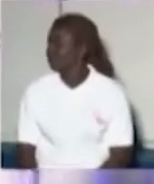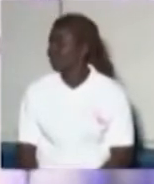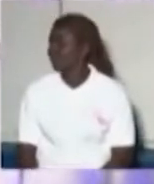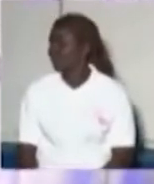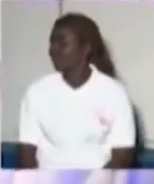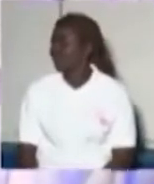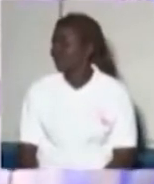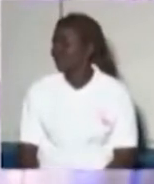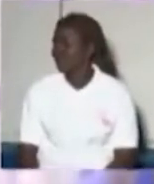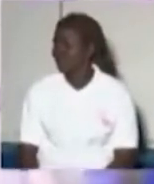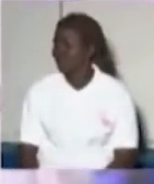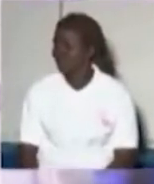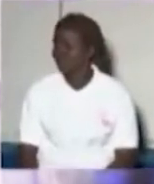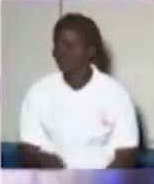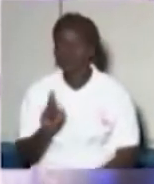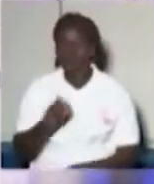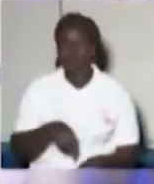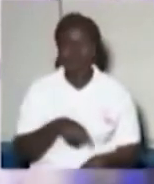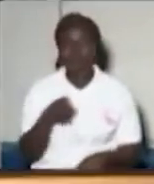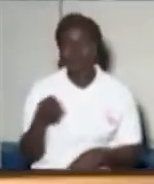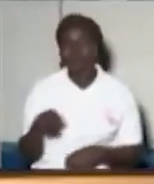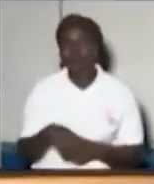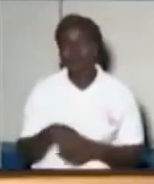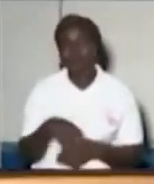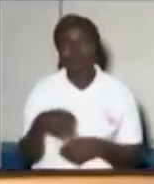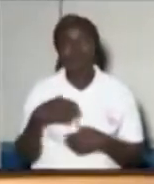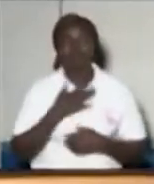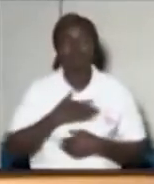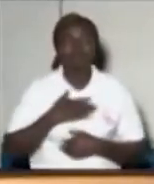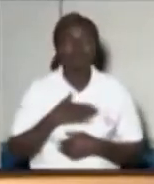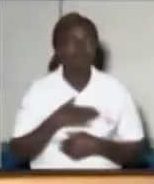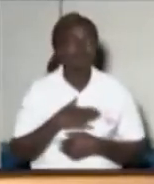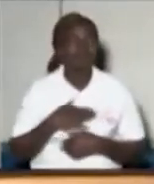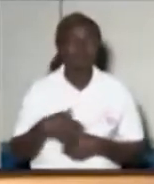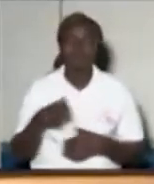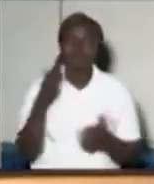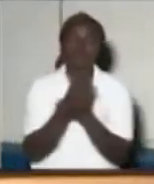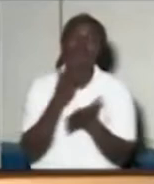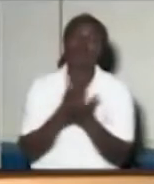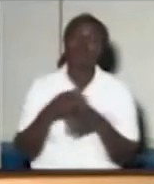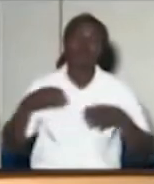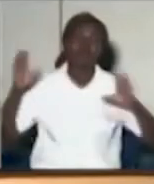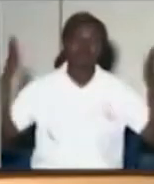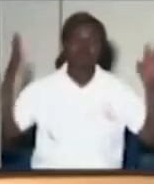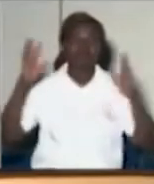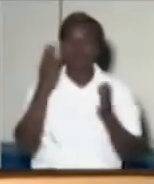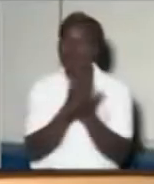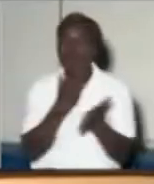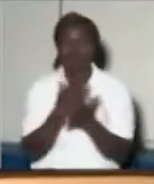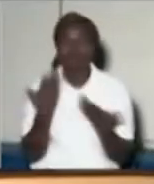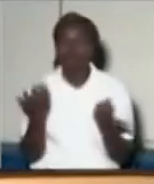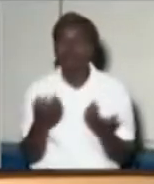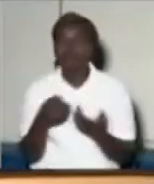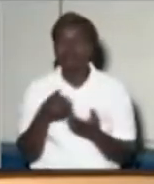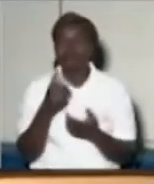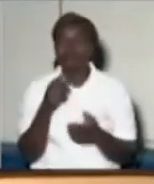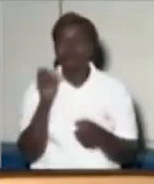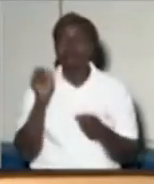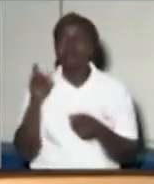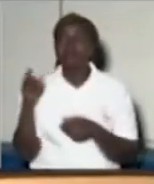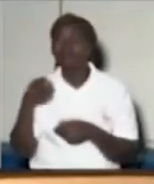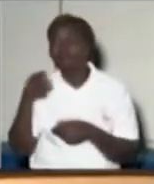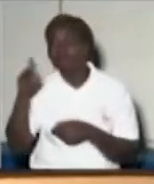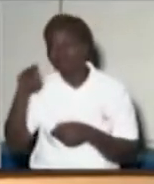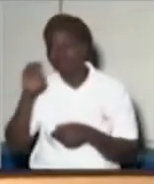Please. Please. There are rules and guidelines to this debate. You are not allowed